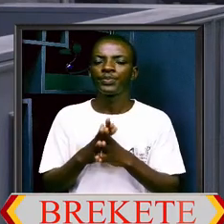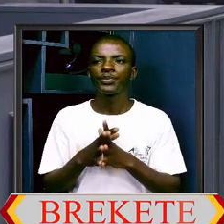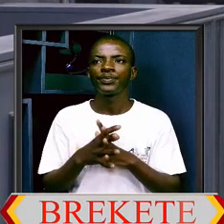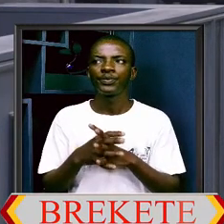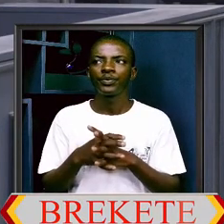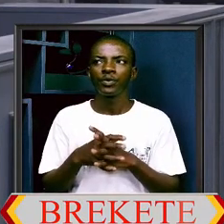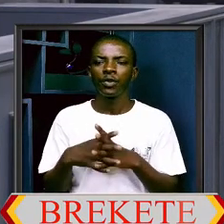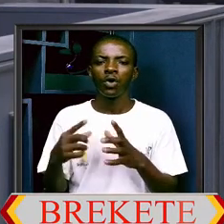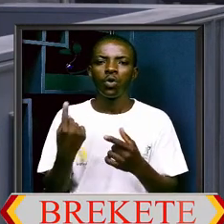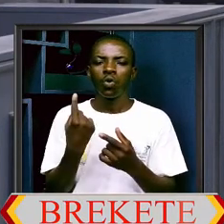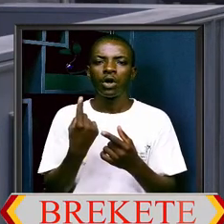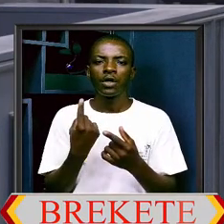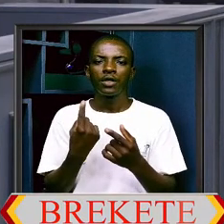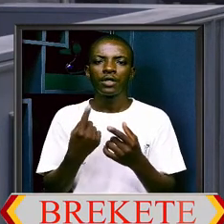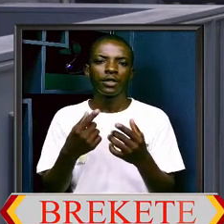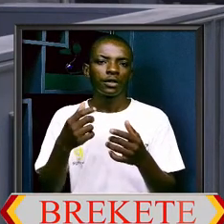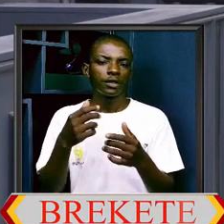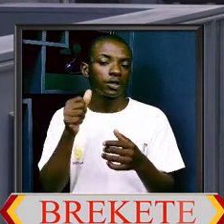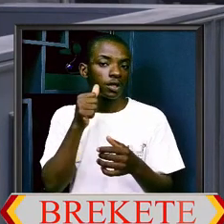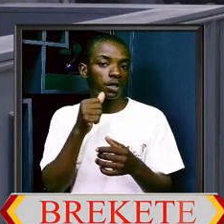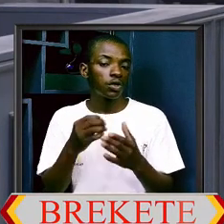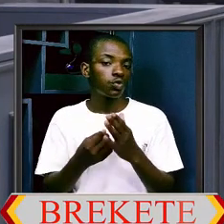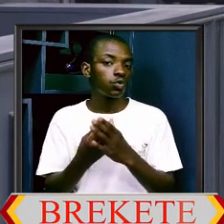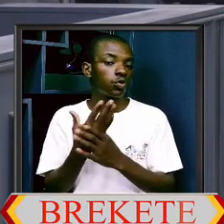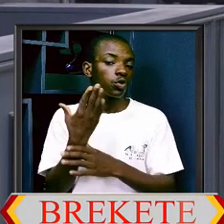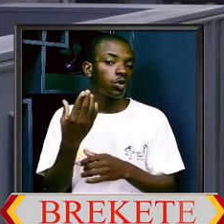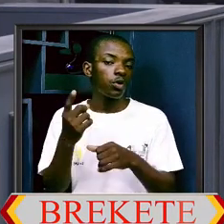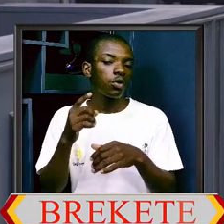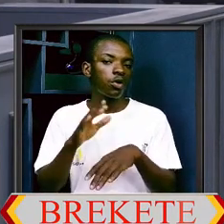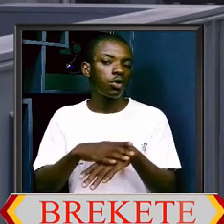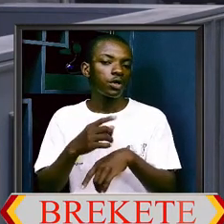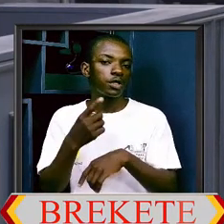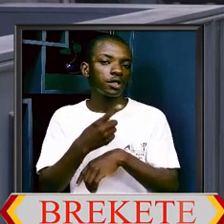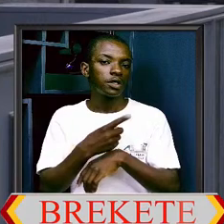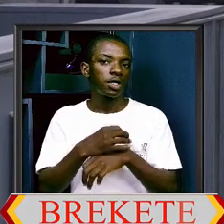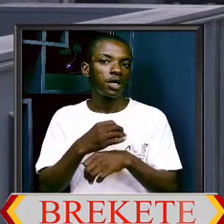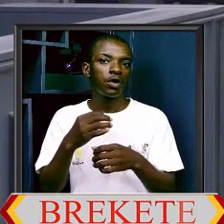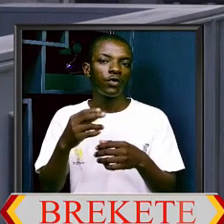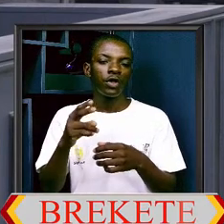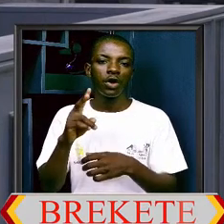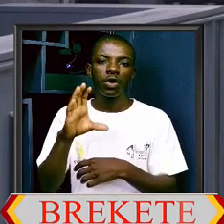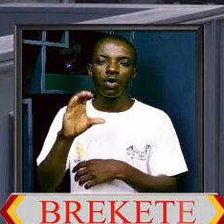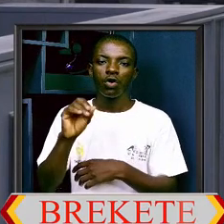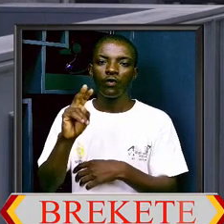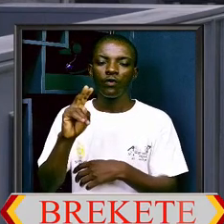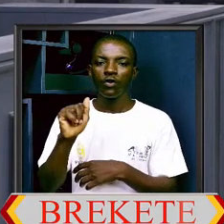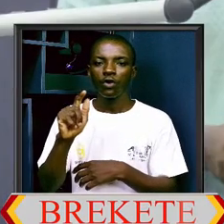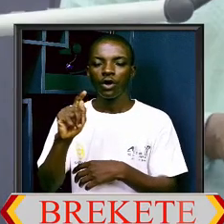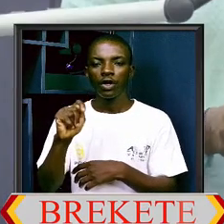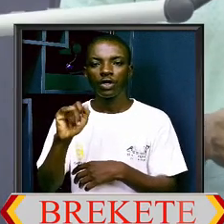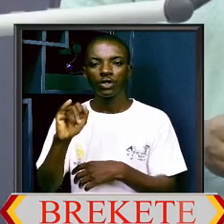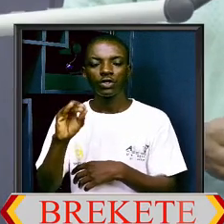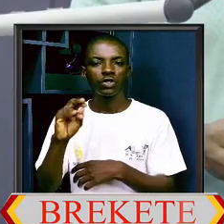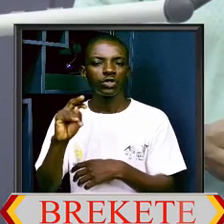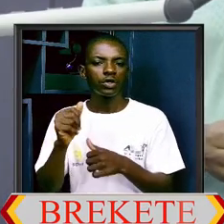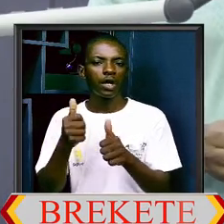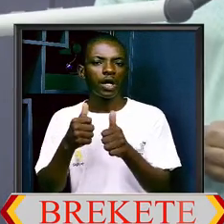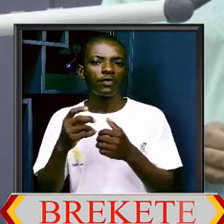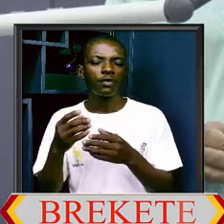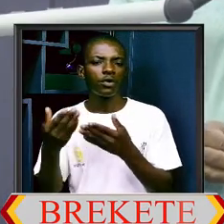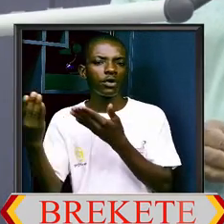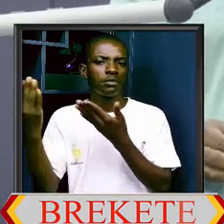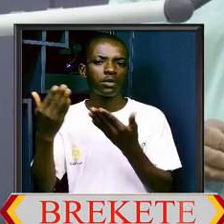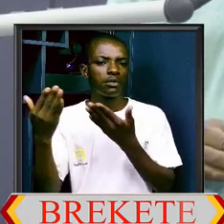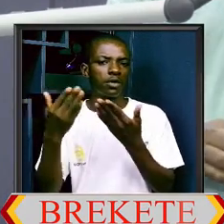through one girl grew on the day of their convocation everybody they bring